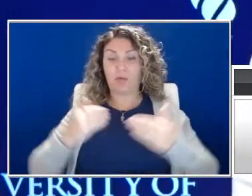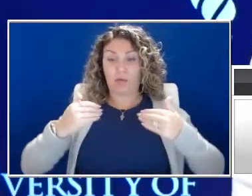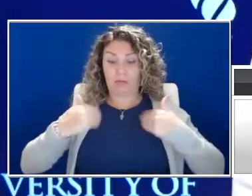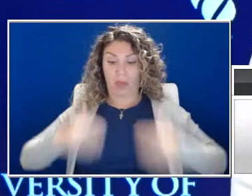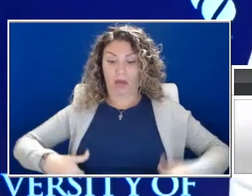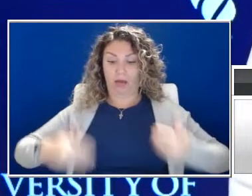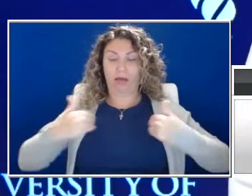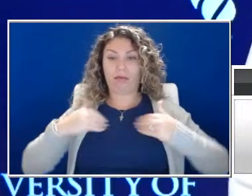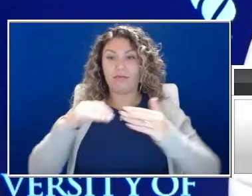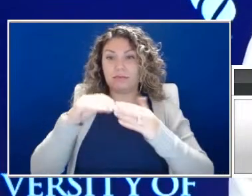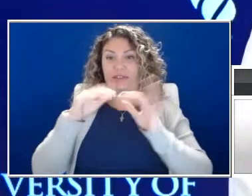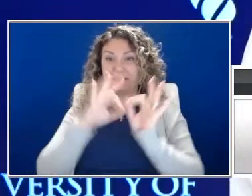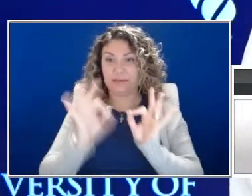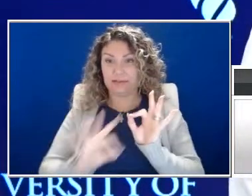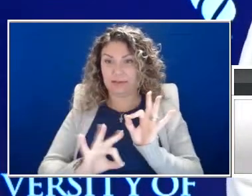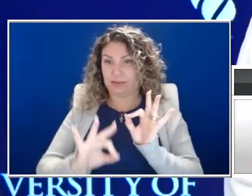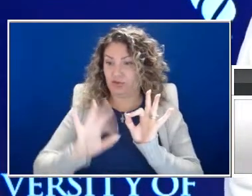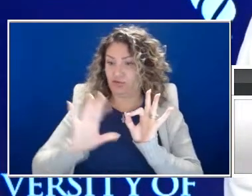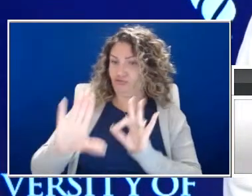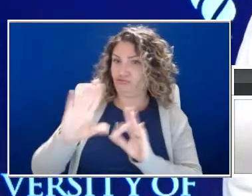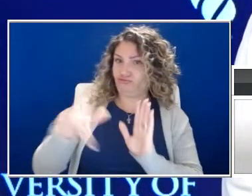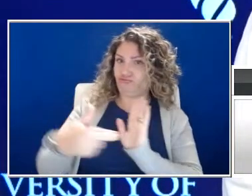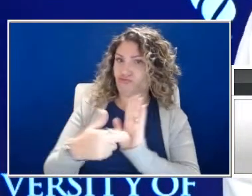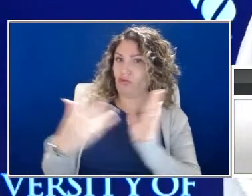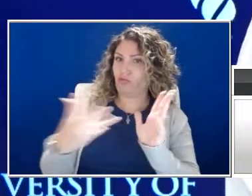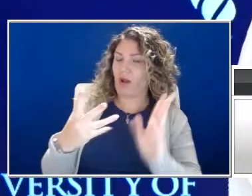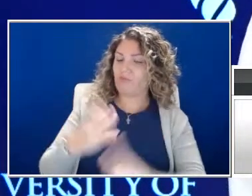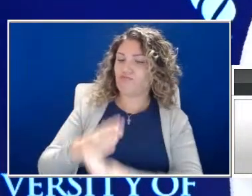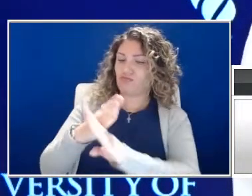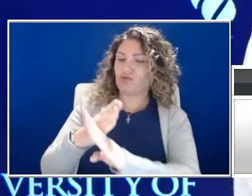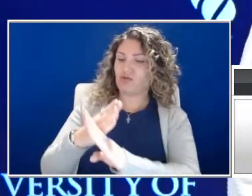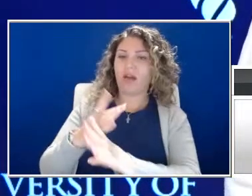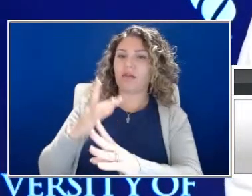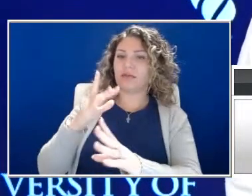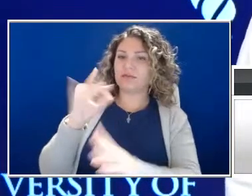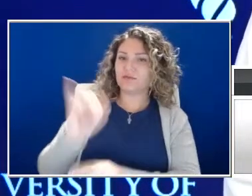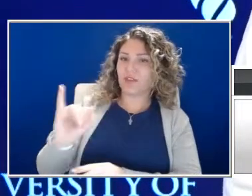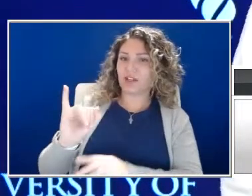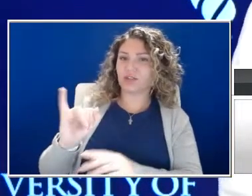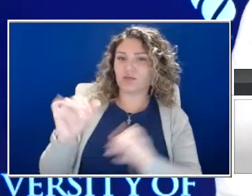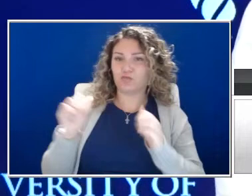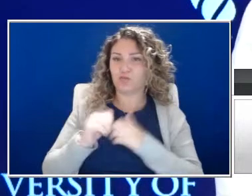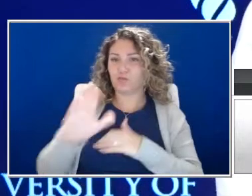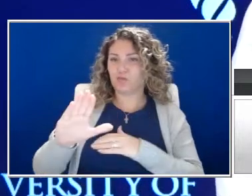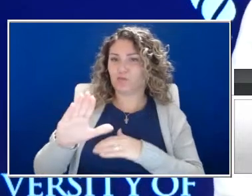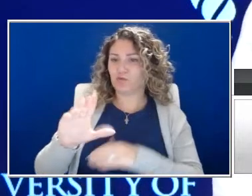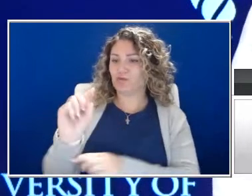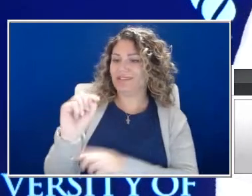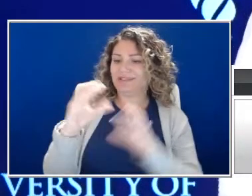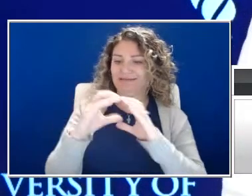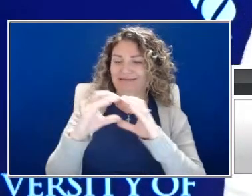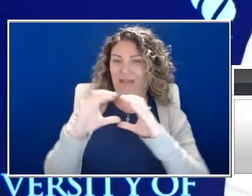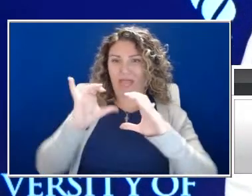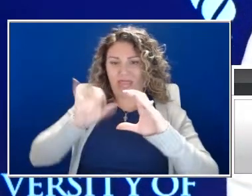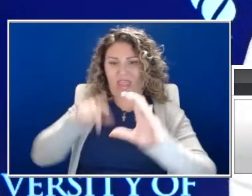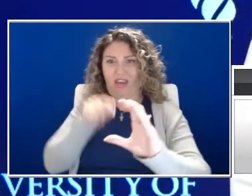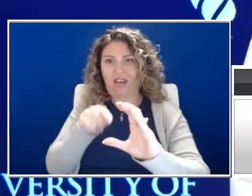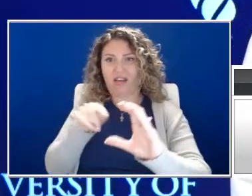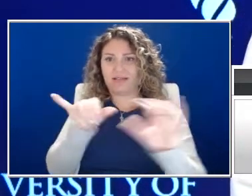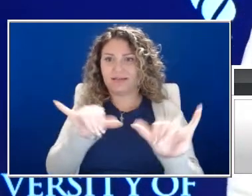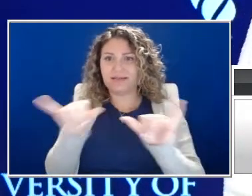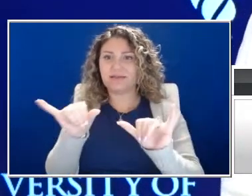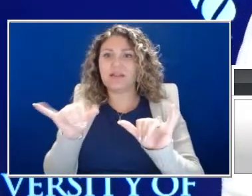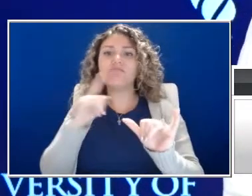have the job of protecting us from infection called T cells. But many people don't realize that those same cells, the T cells, help